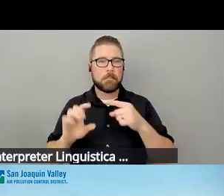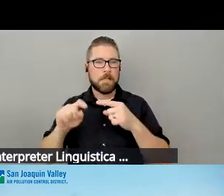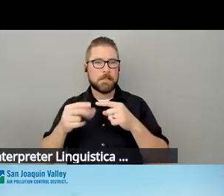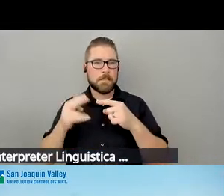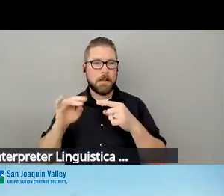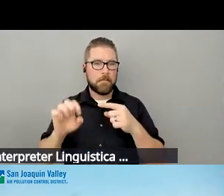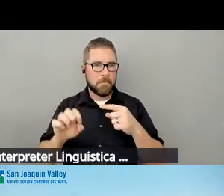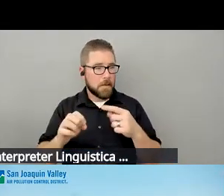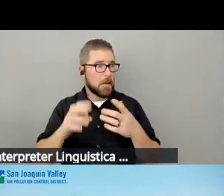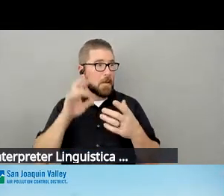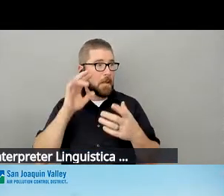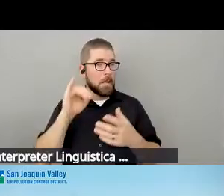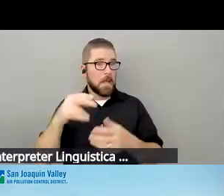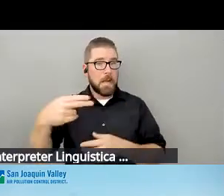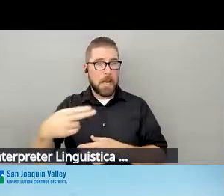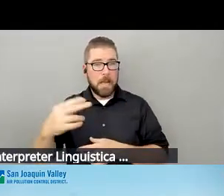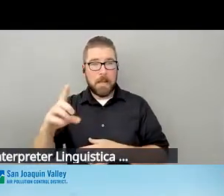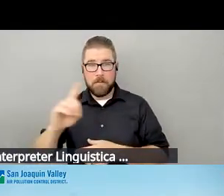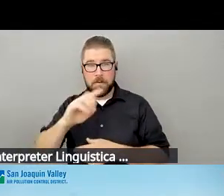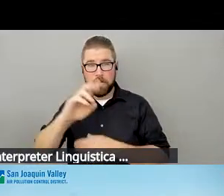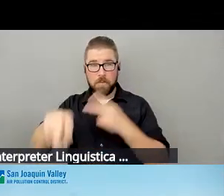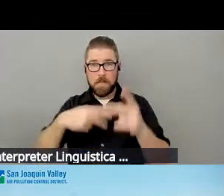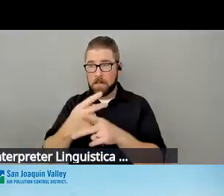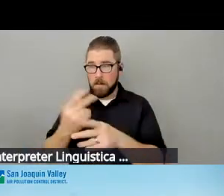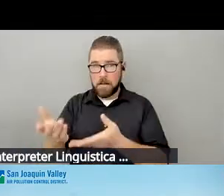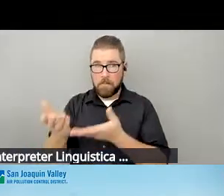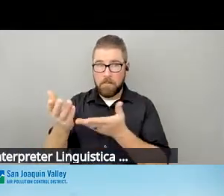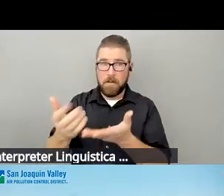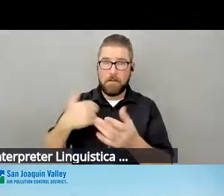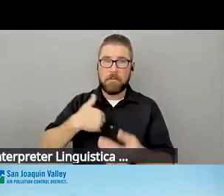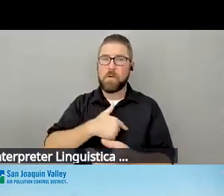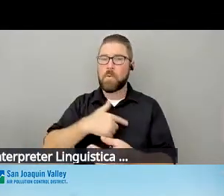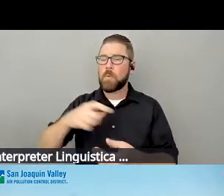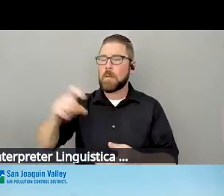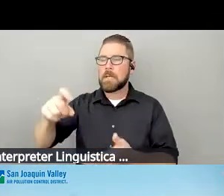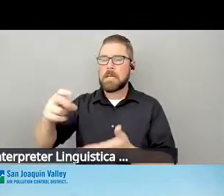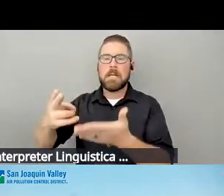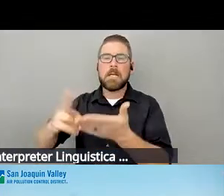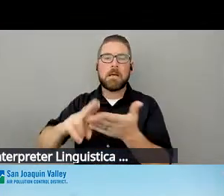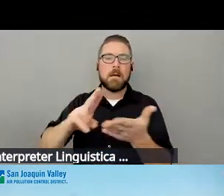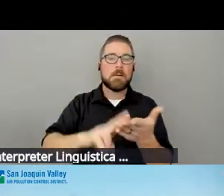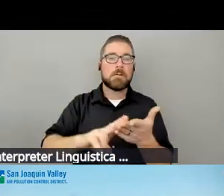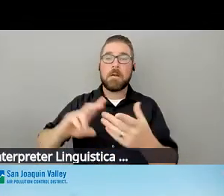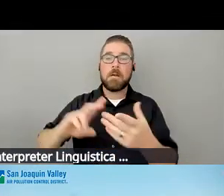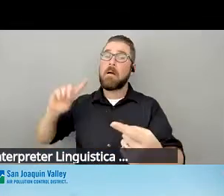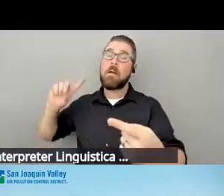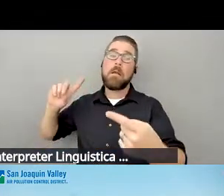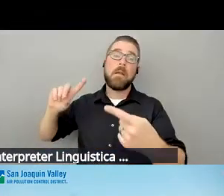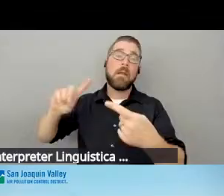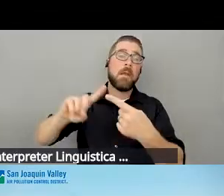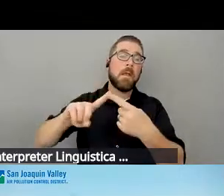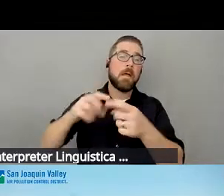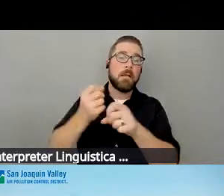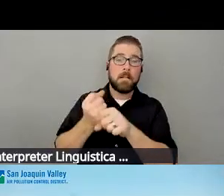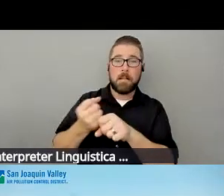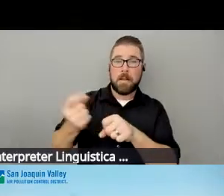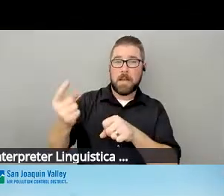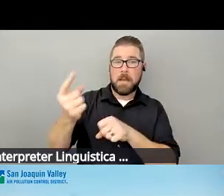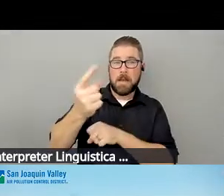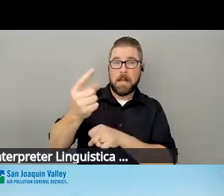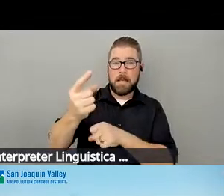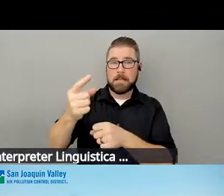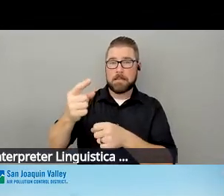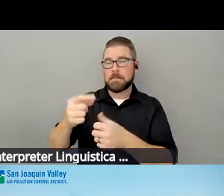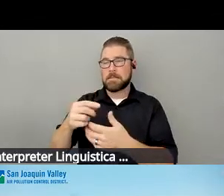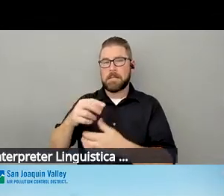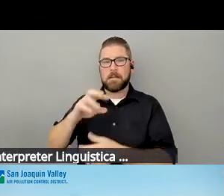measures, we do want to try and contract kind of through the beginning of next year. Now, some of those deadlines could be flexible. I will just share that,